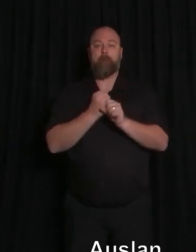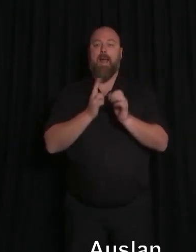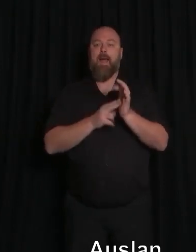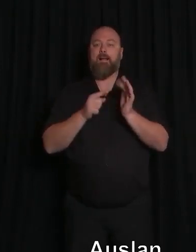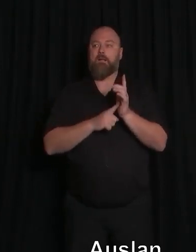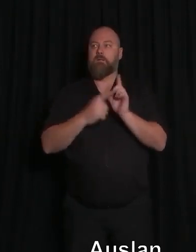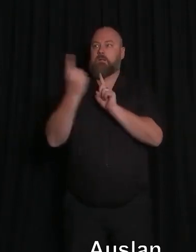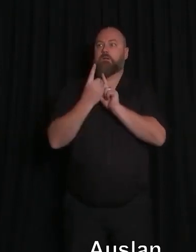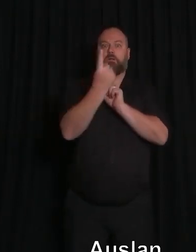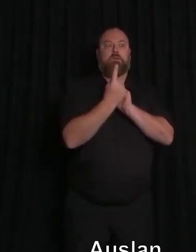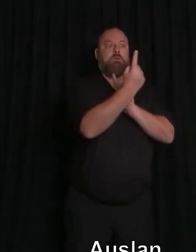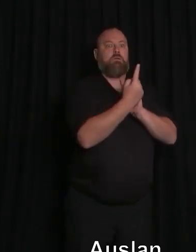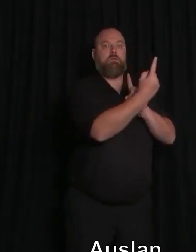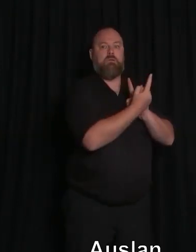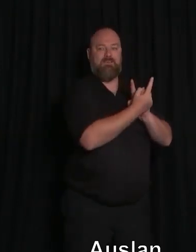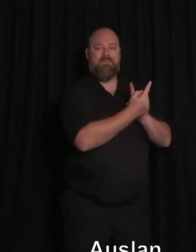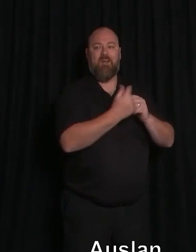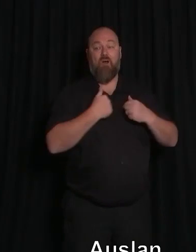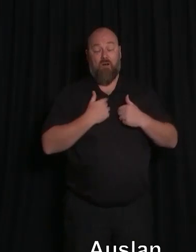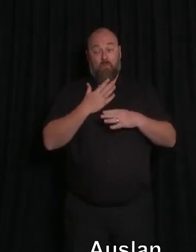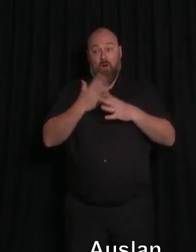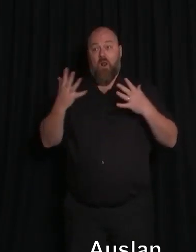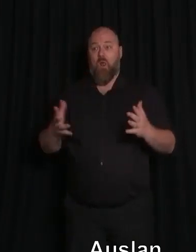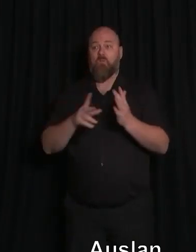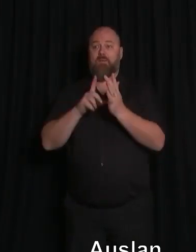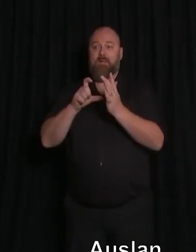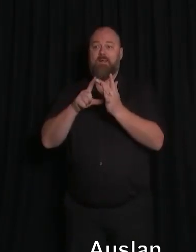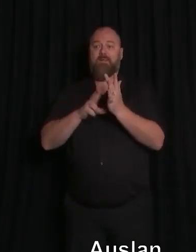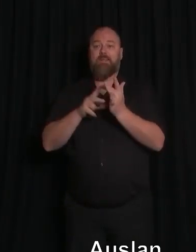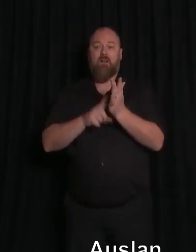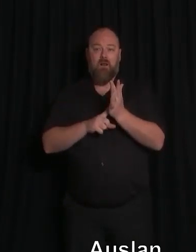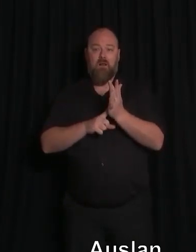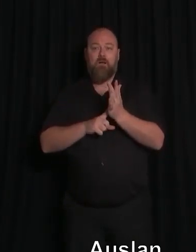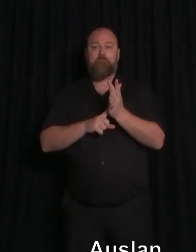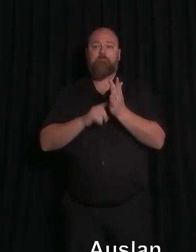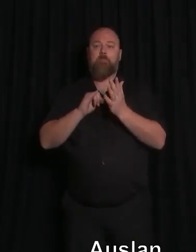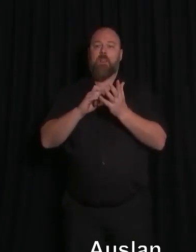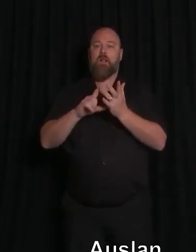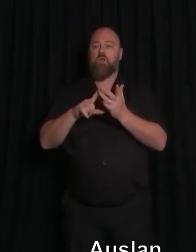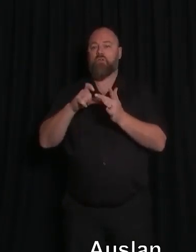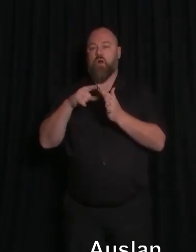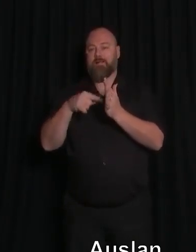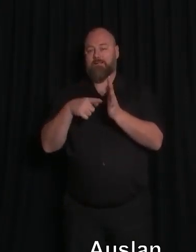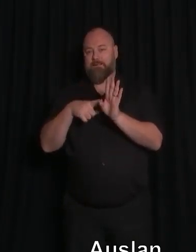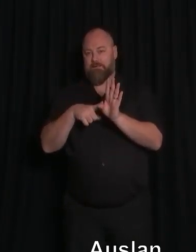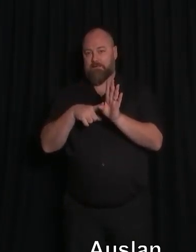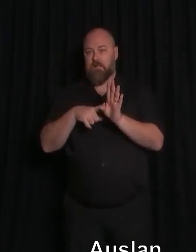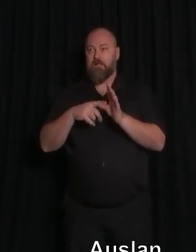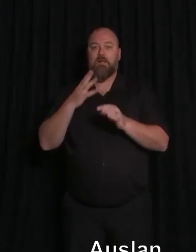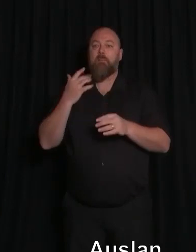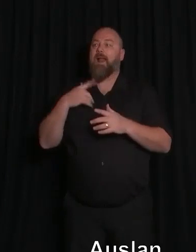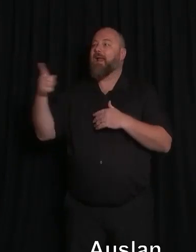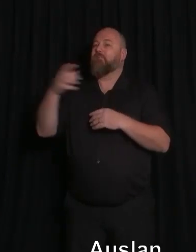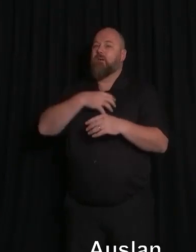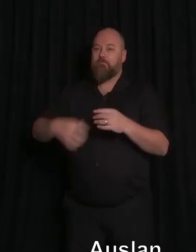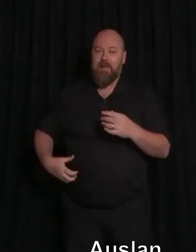with civil society, with all the possible person that you, politician, member of